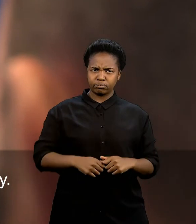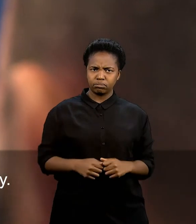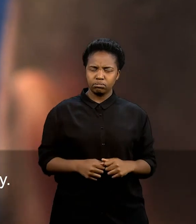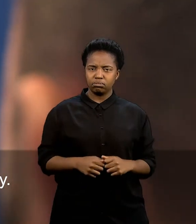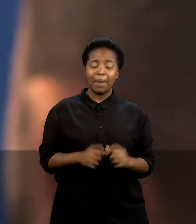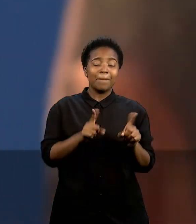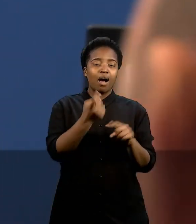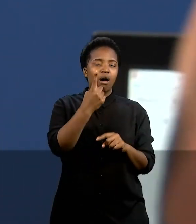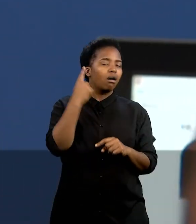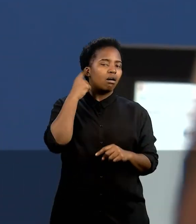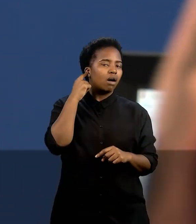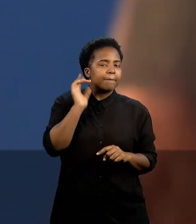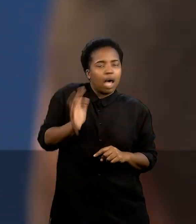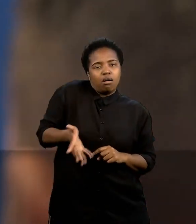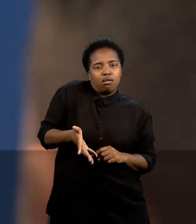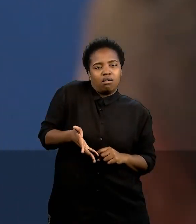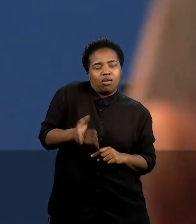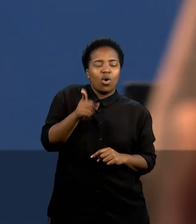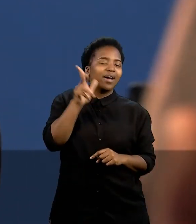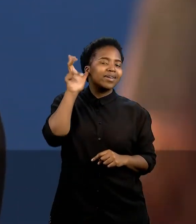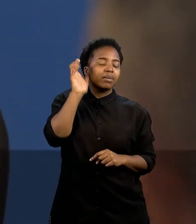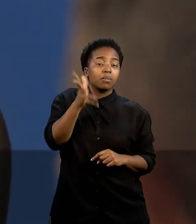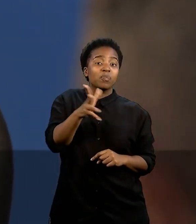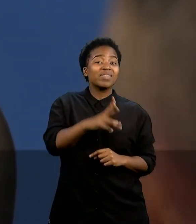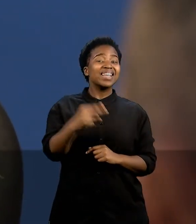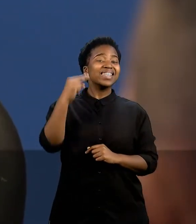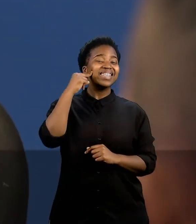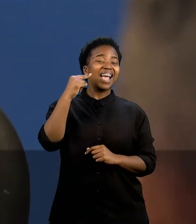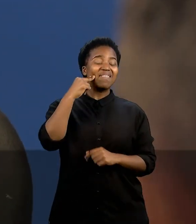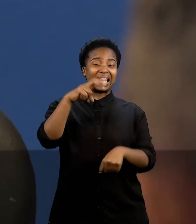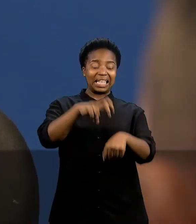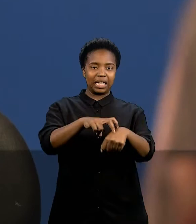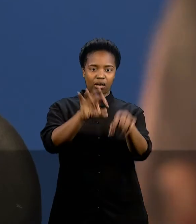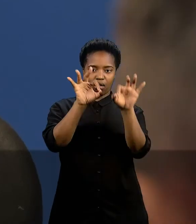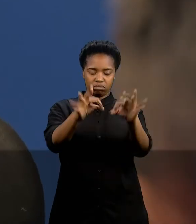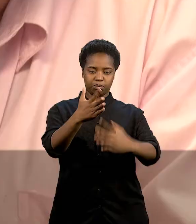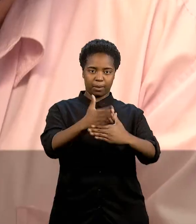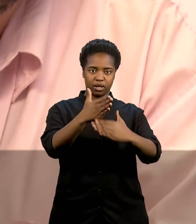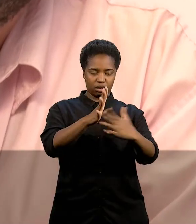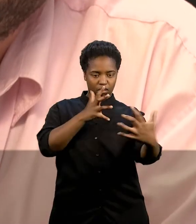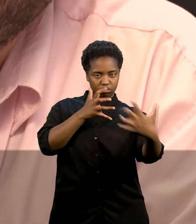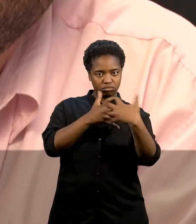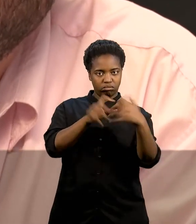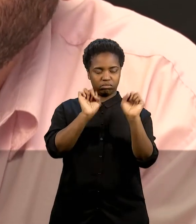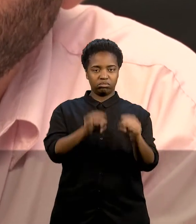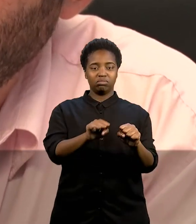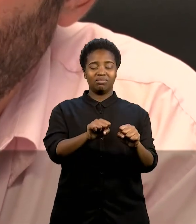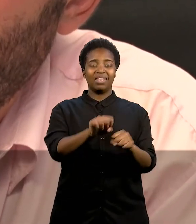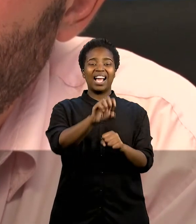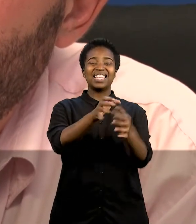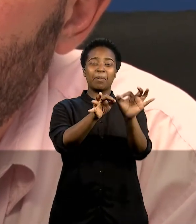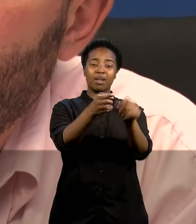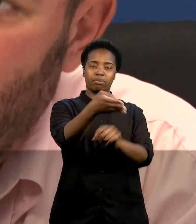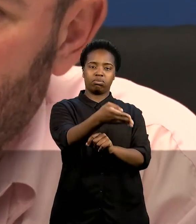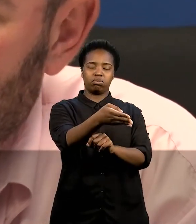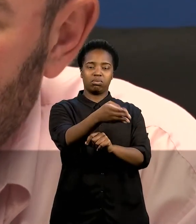intellectual capacity. You can just not hear, that's all. What deaf people need as reasonable accommodation is to have a South